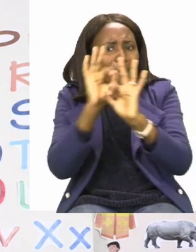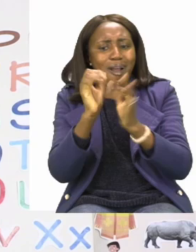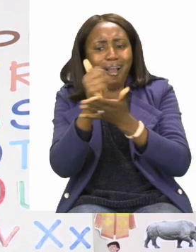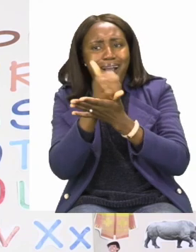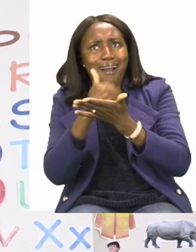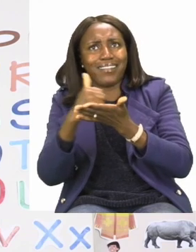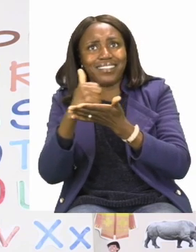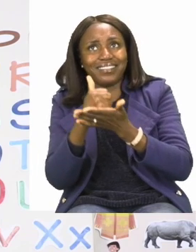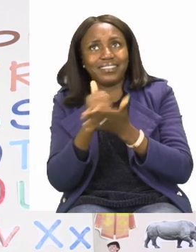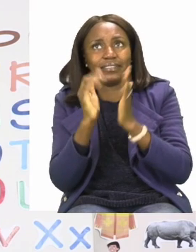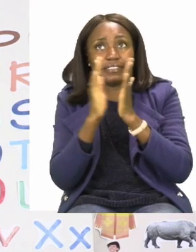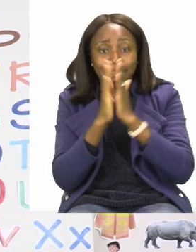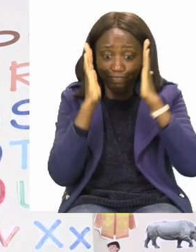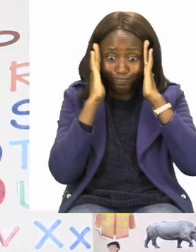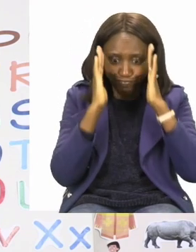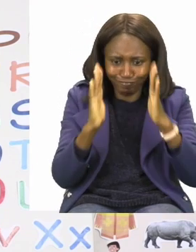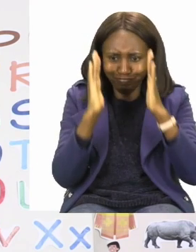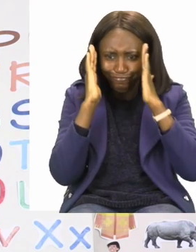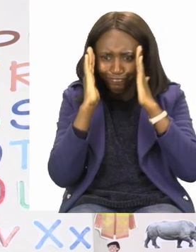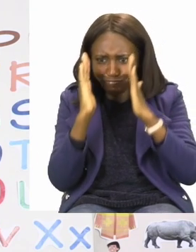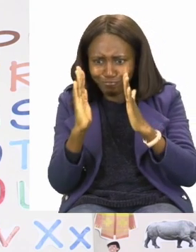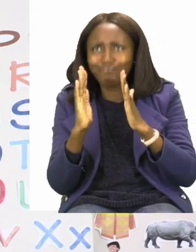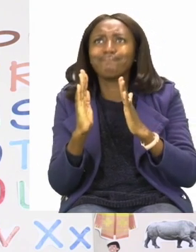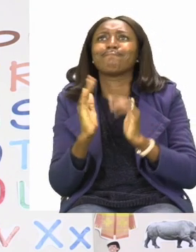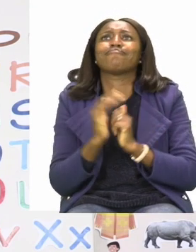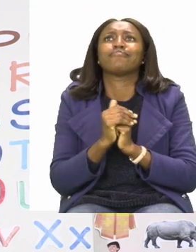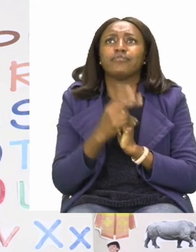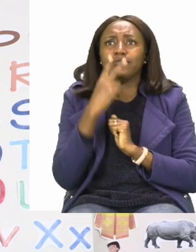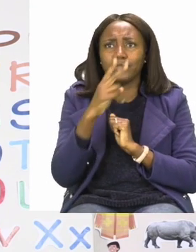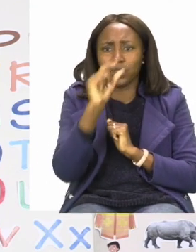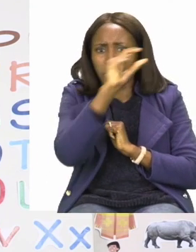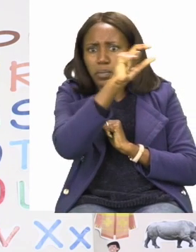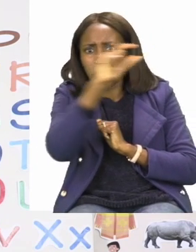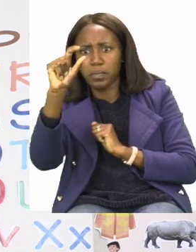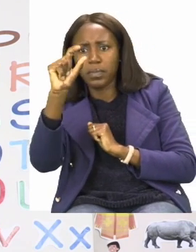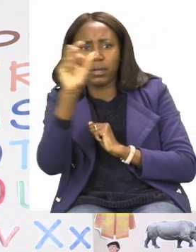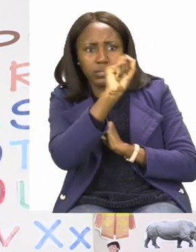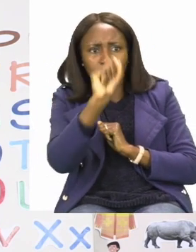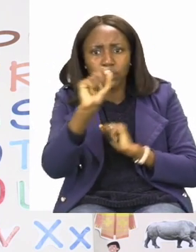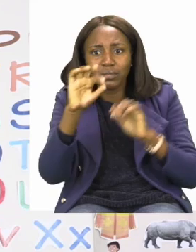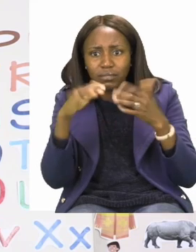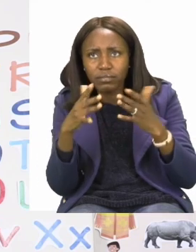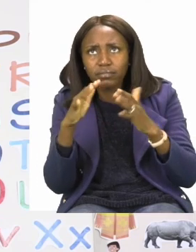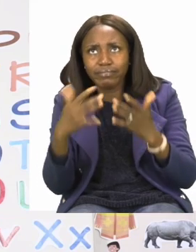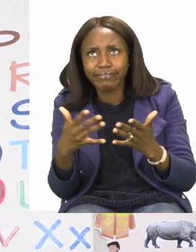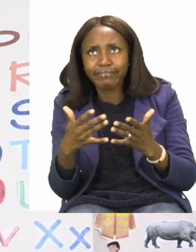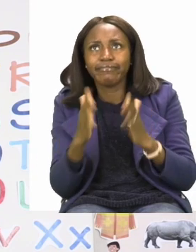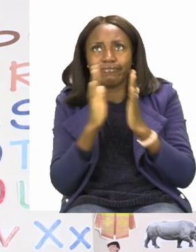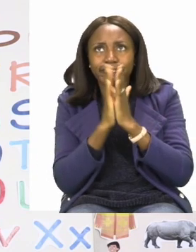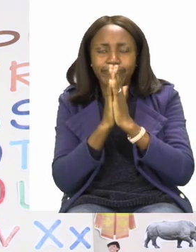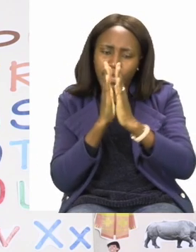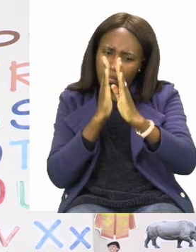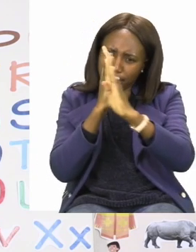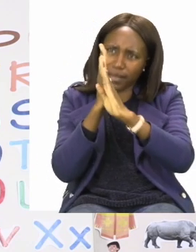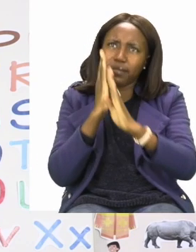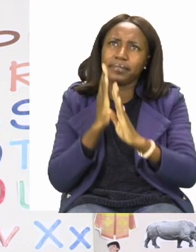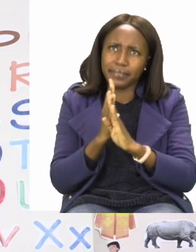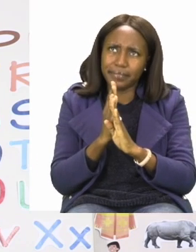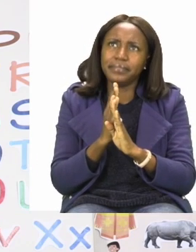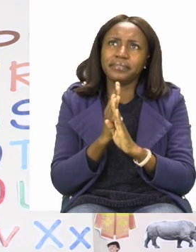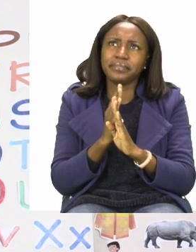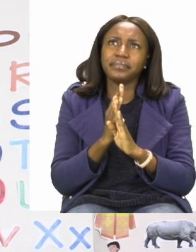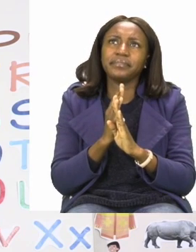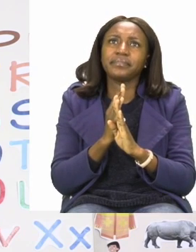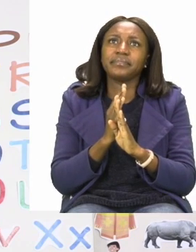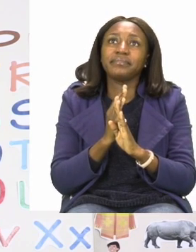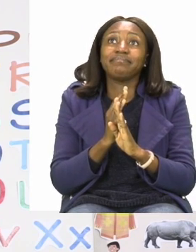Pay attention to the letters that start at the top of the line and the ones that touch the bottom line. Also,